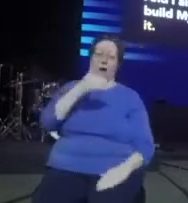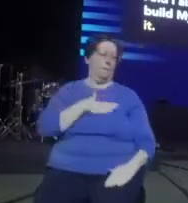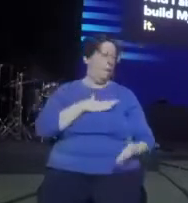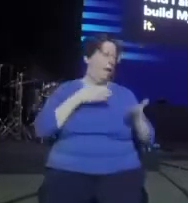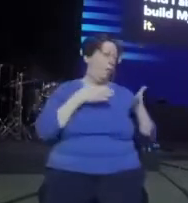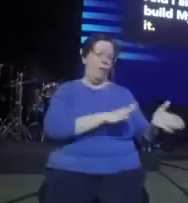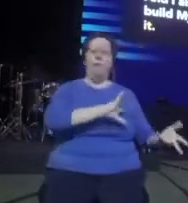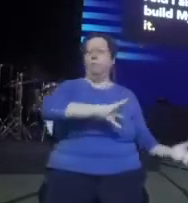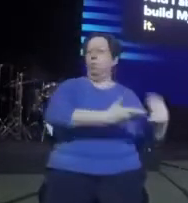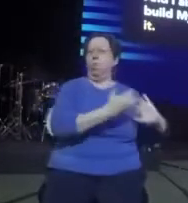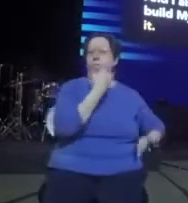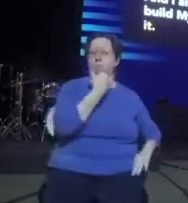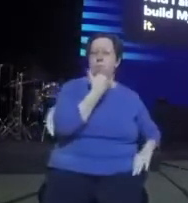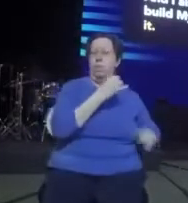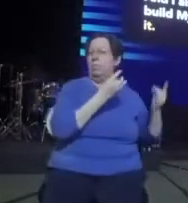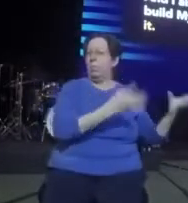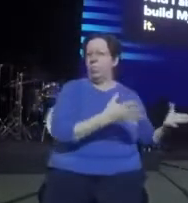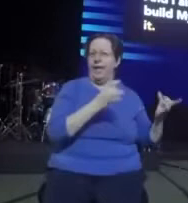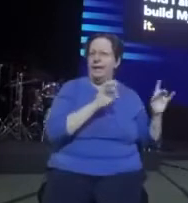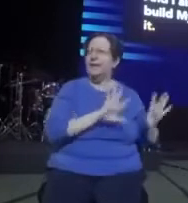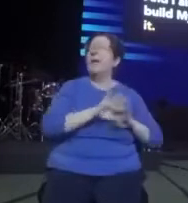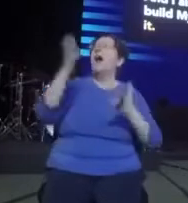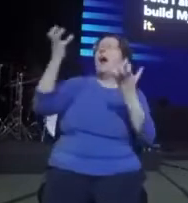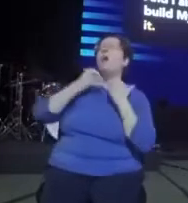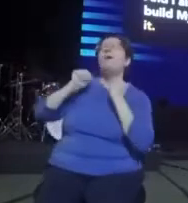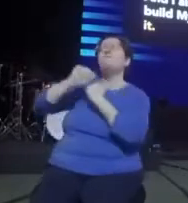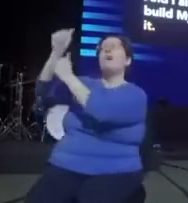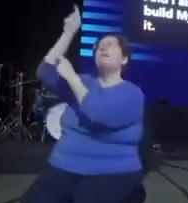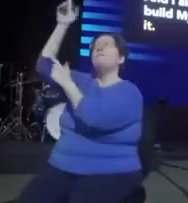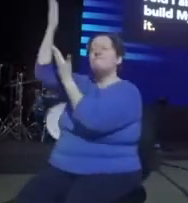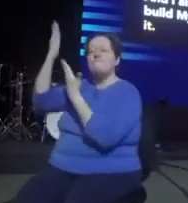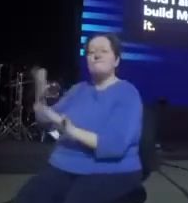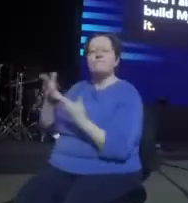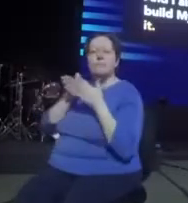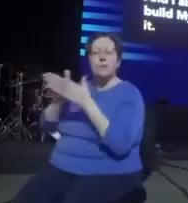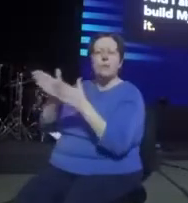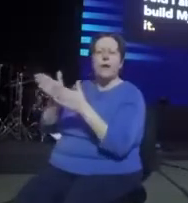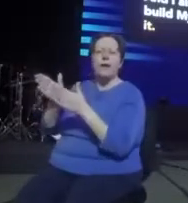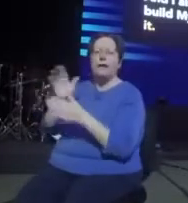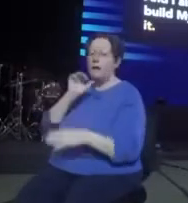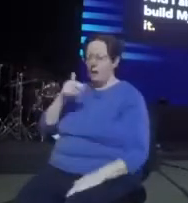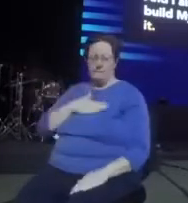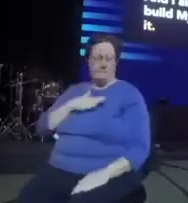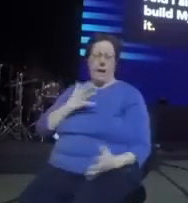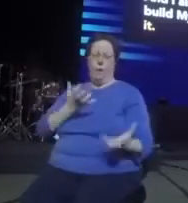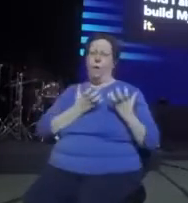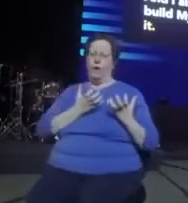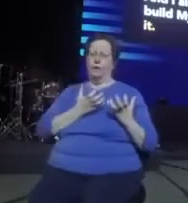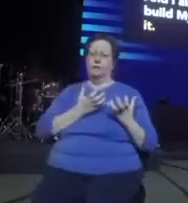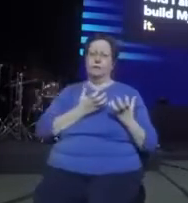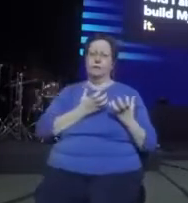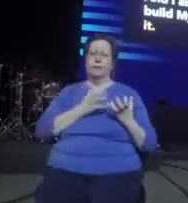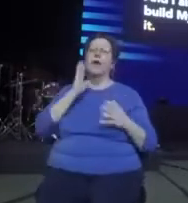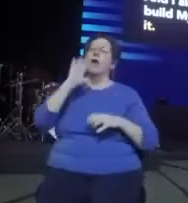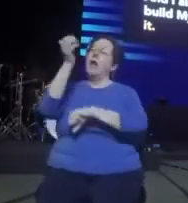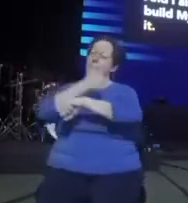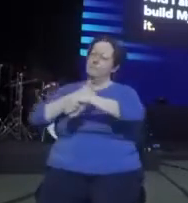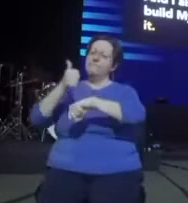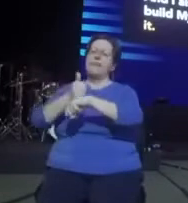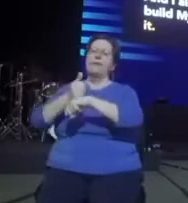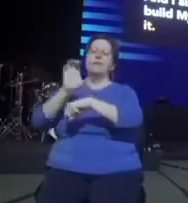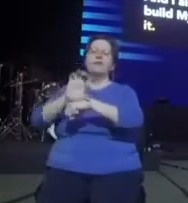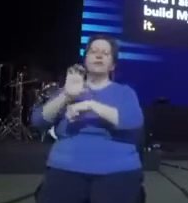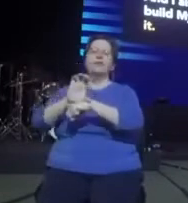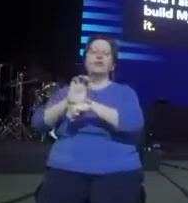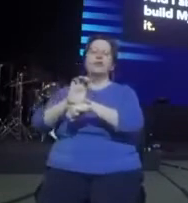I want to live his want, his pleasure, his desire. Not just for what I want. And he says, I'll build my church upon that.